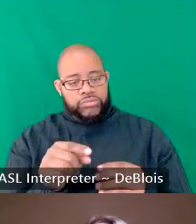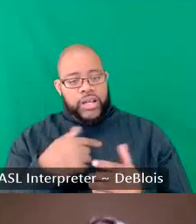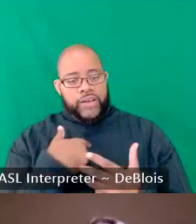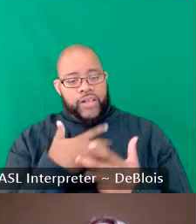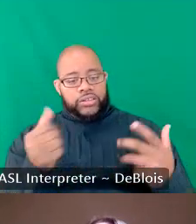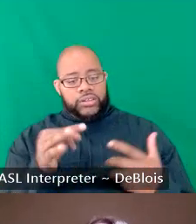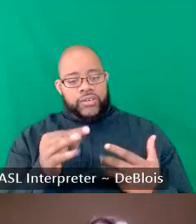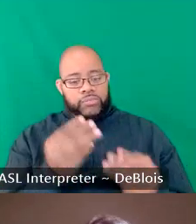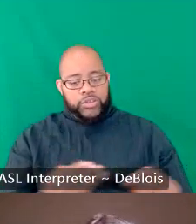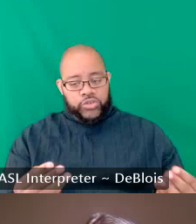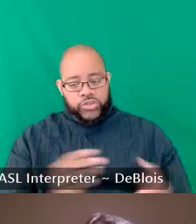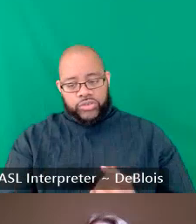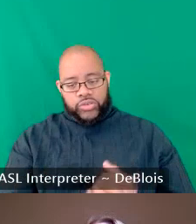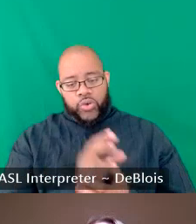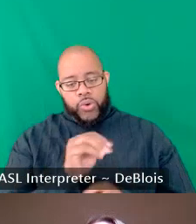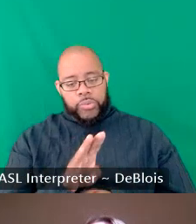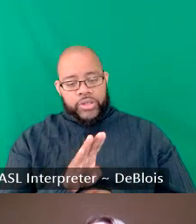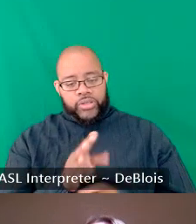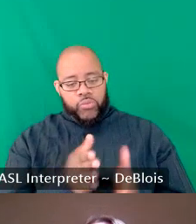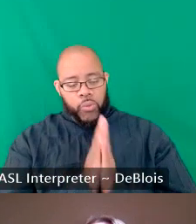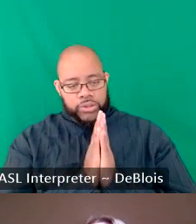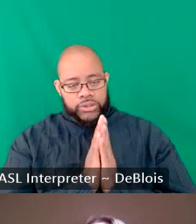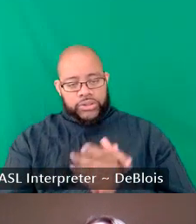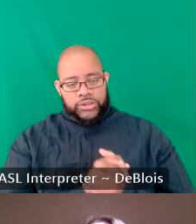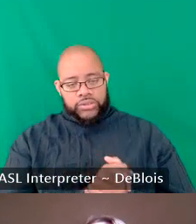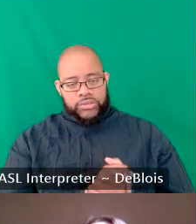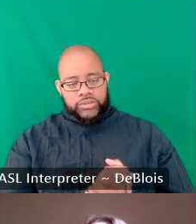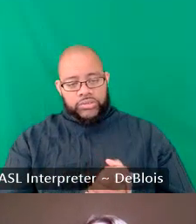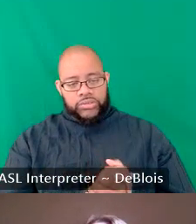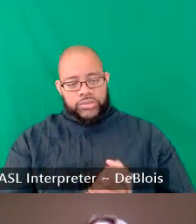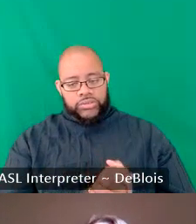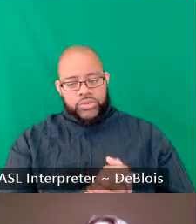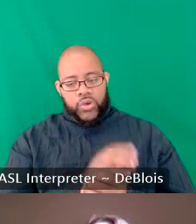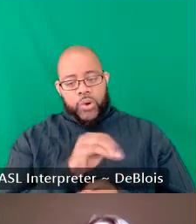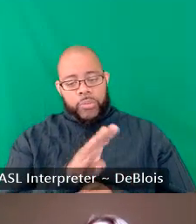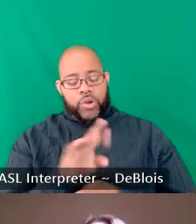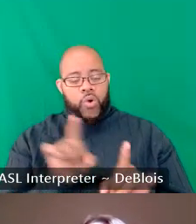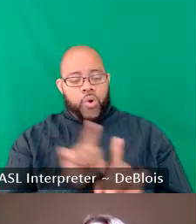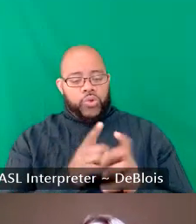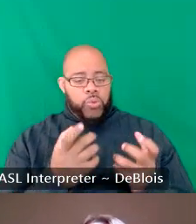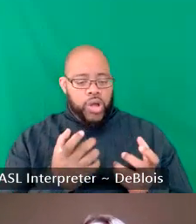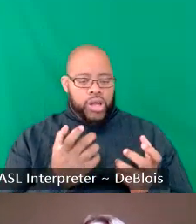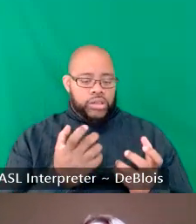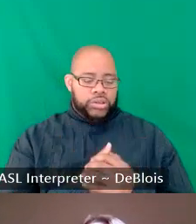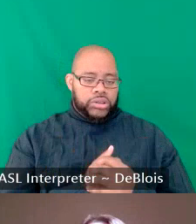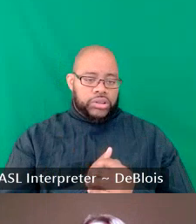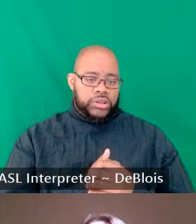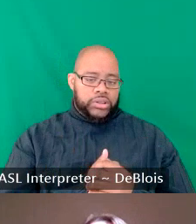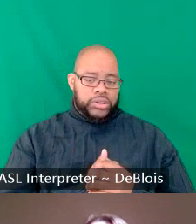lots of materials that OMB requests. So OMB also wants to